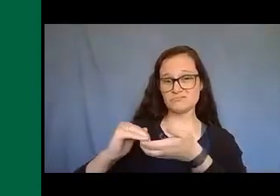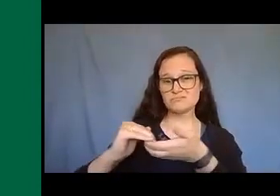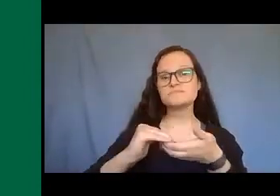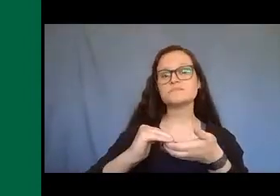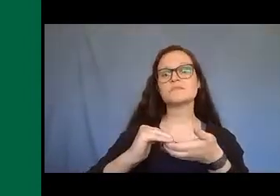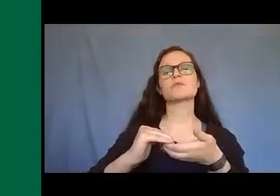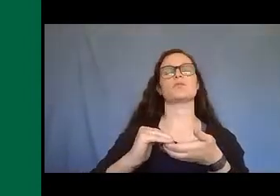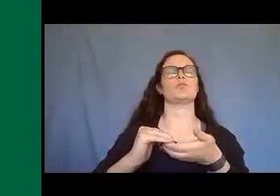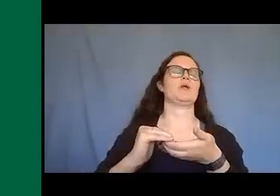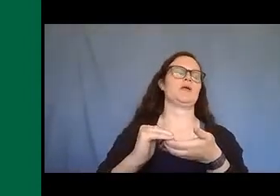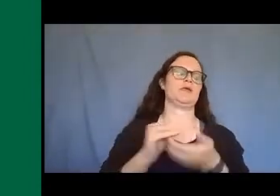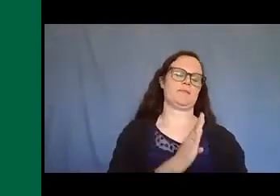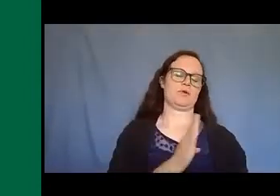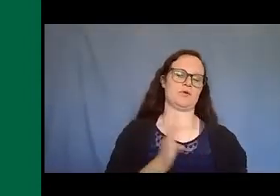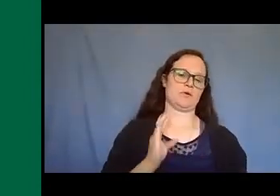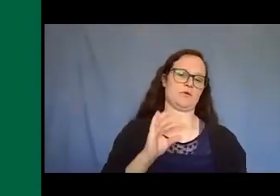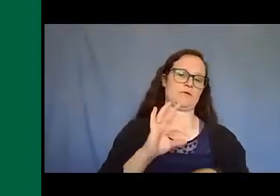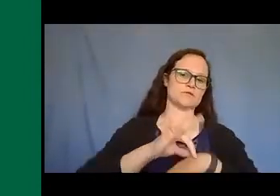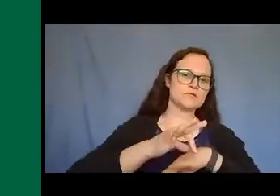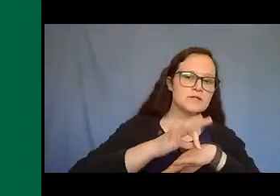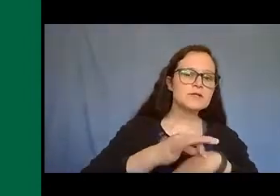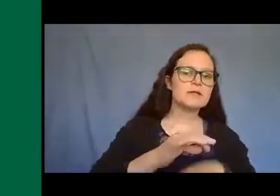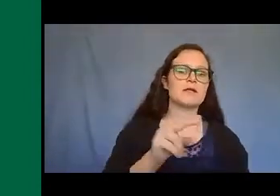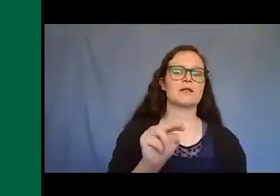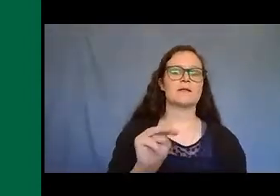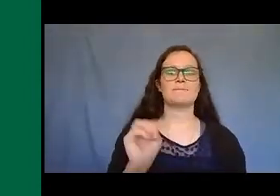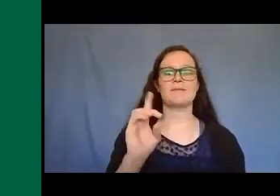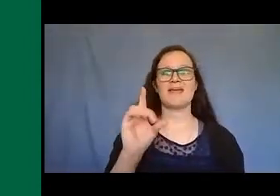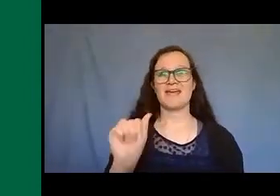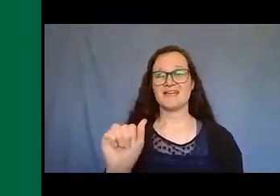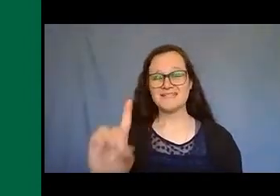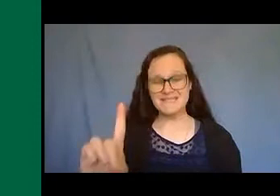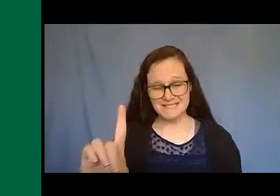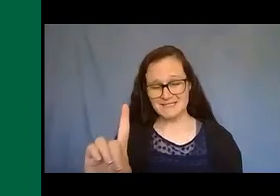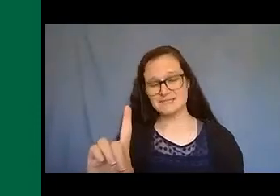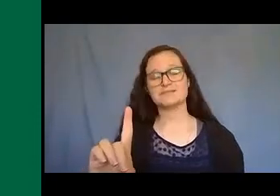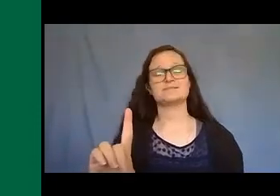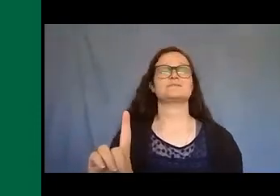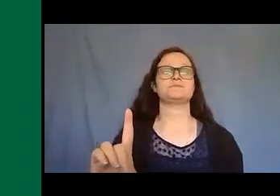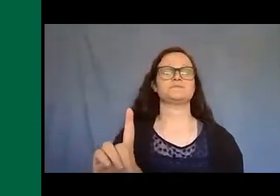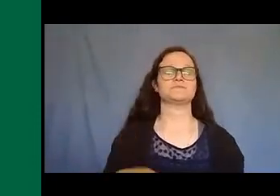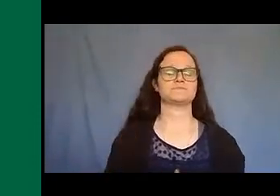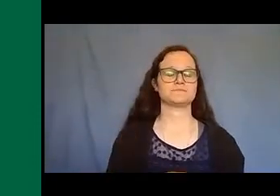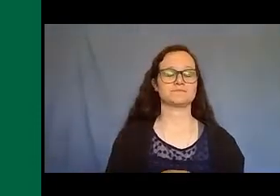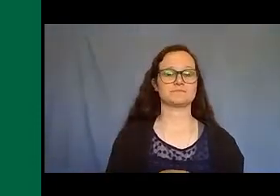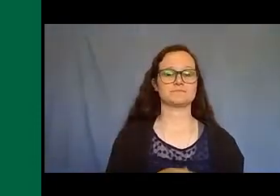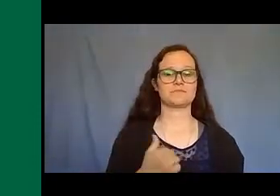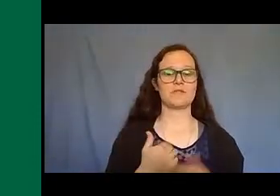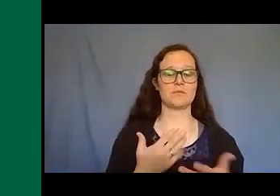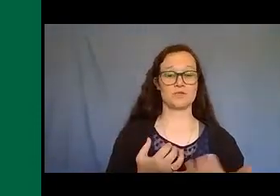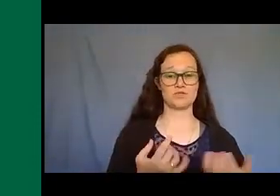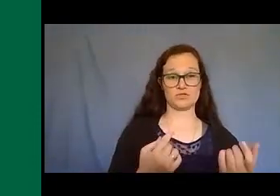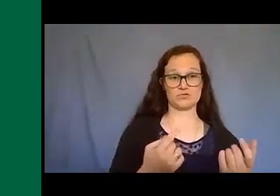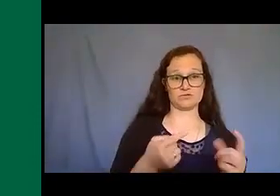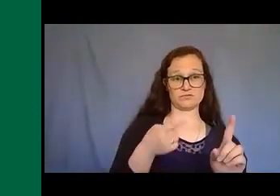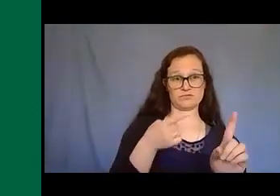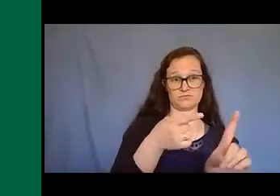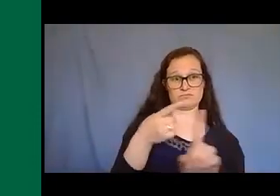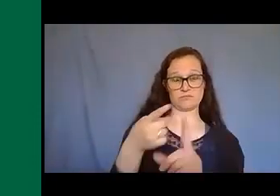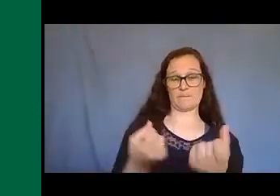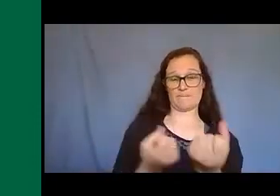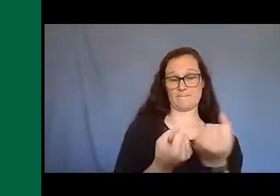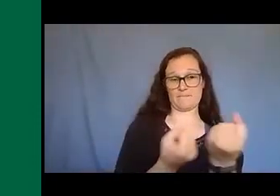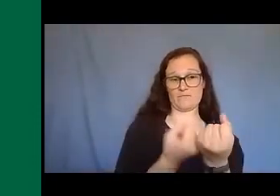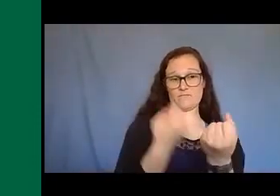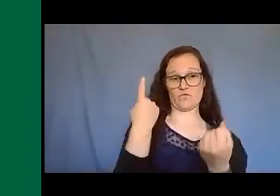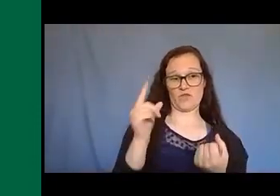of Geology. We've worked with NMED. And I definitely want to point out our funding sources for this work has